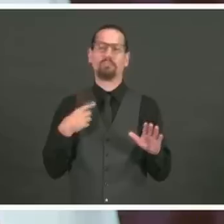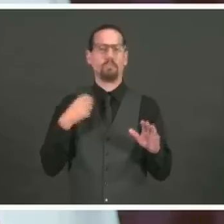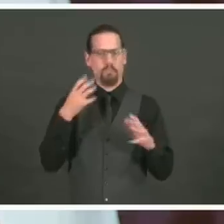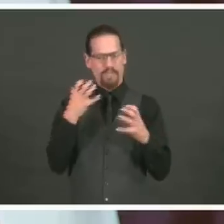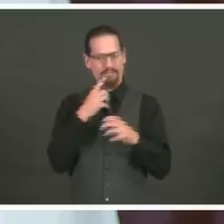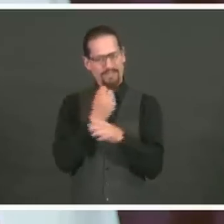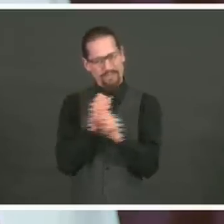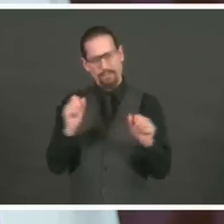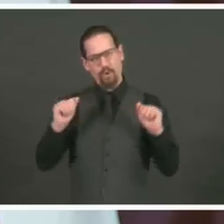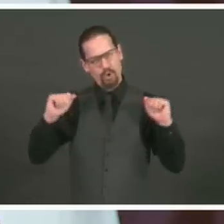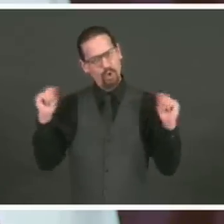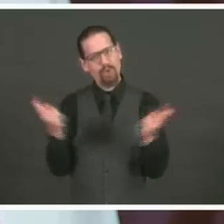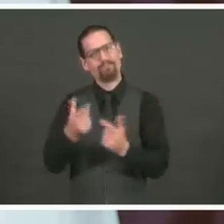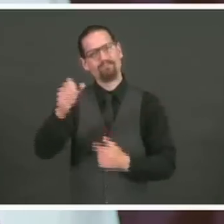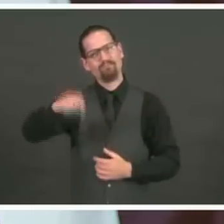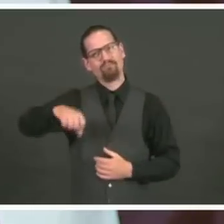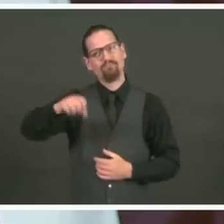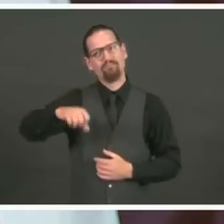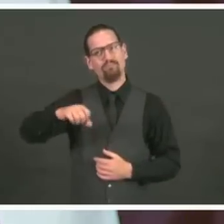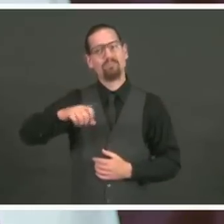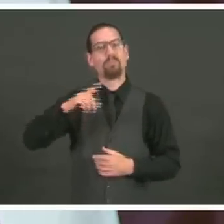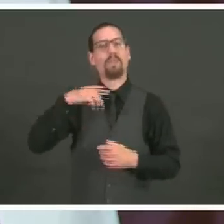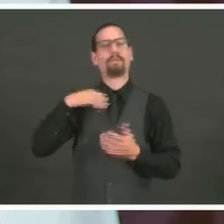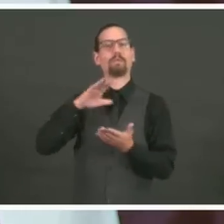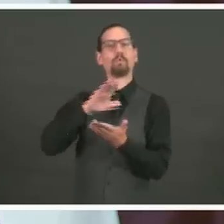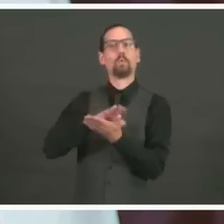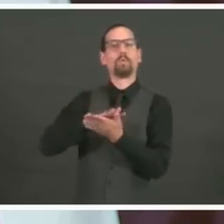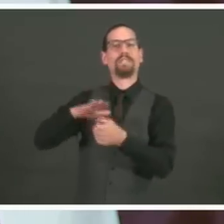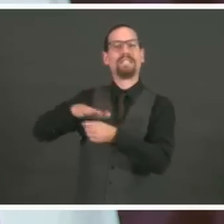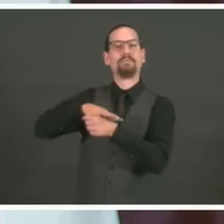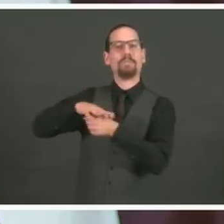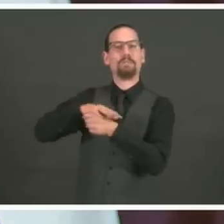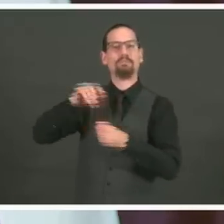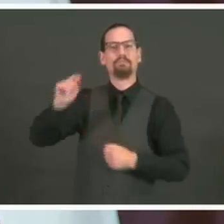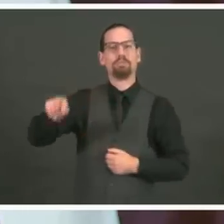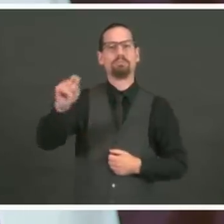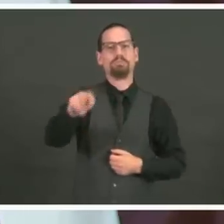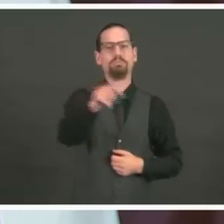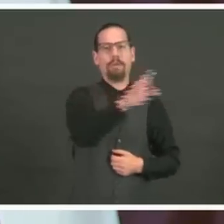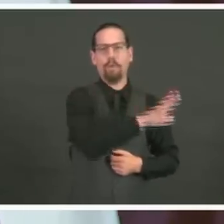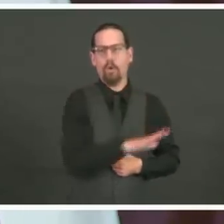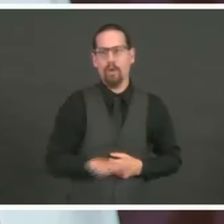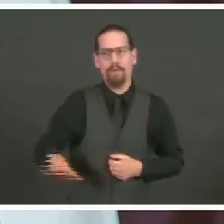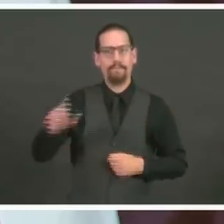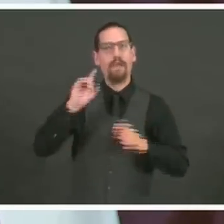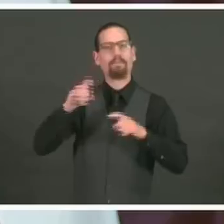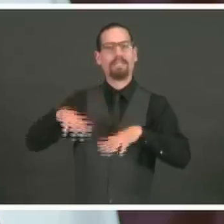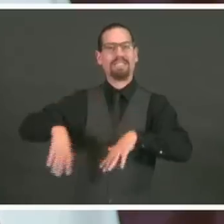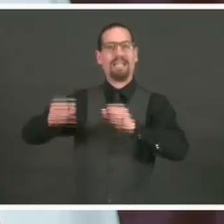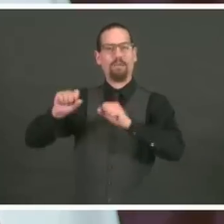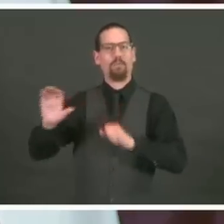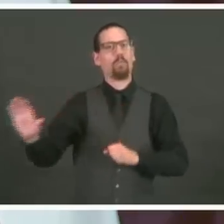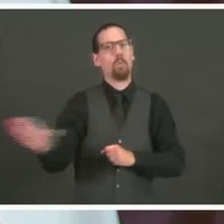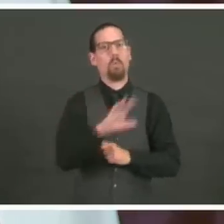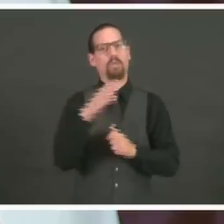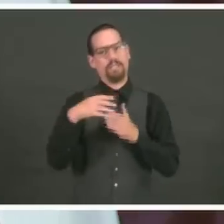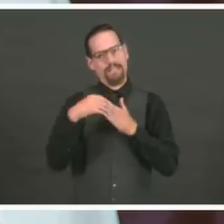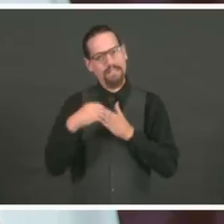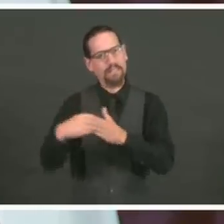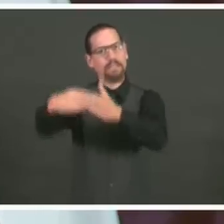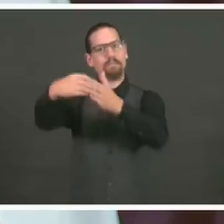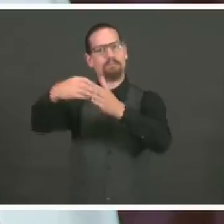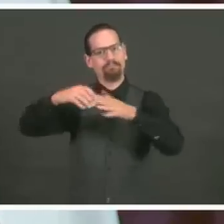The districts are taking the lead. Each school district has to take the lead on procuring the cleaning